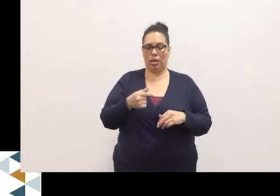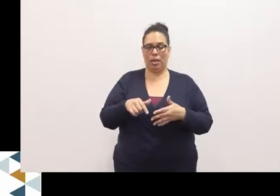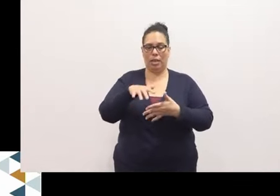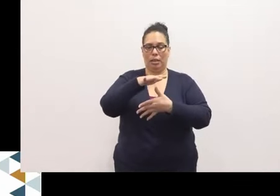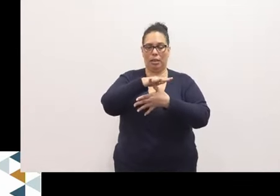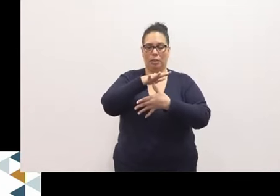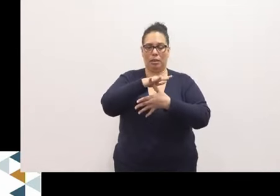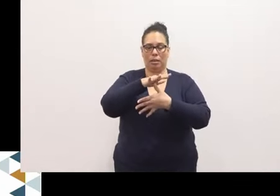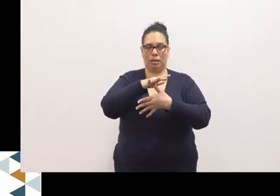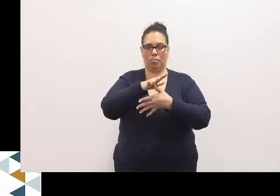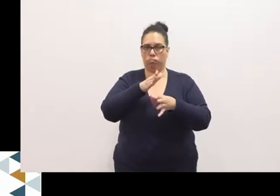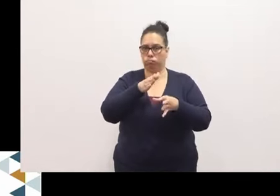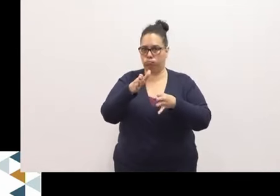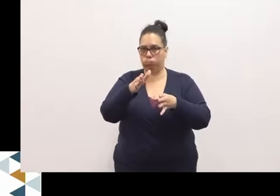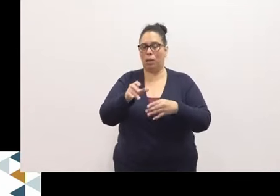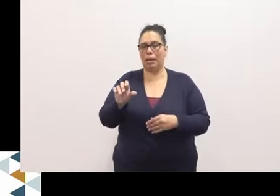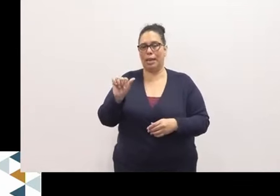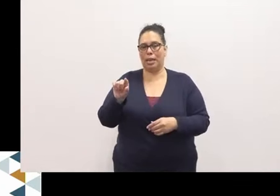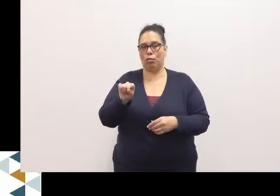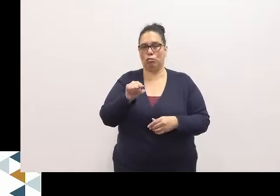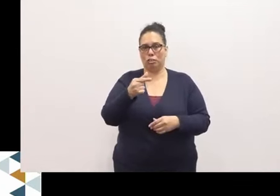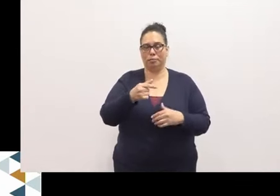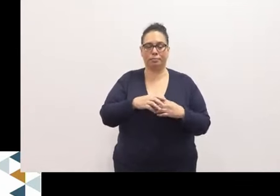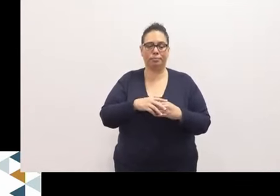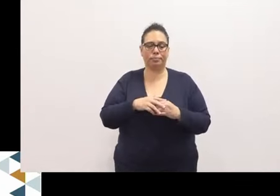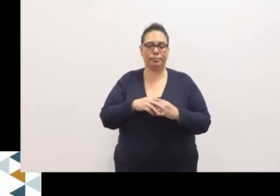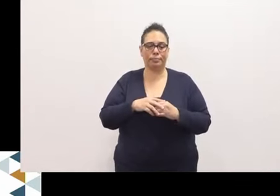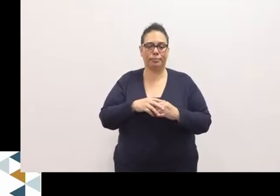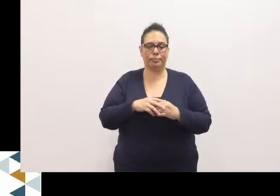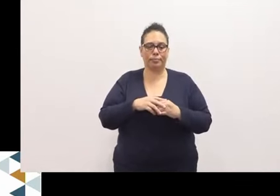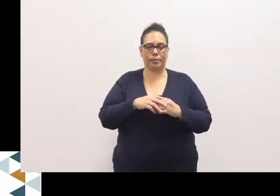12 on track for A through G.